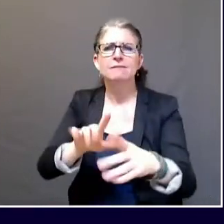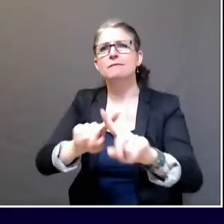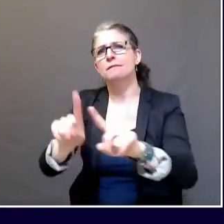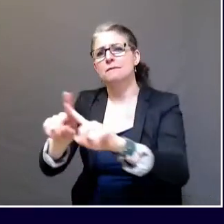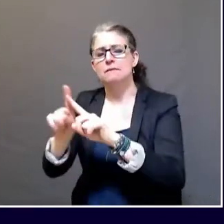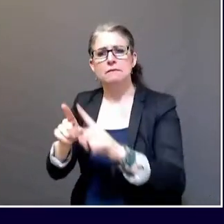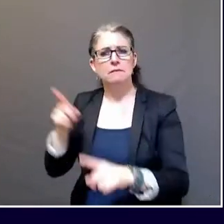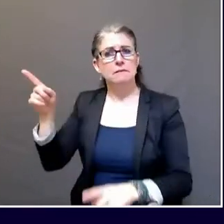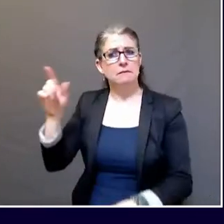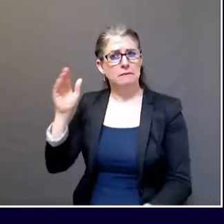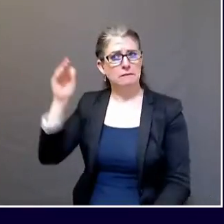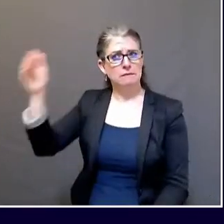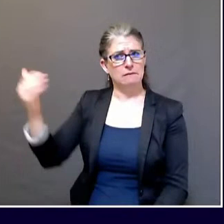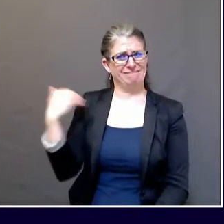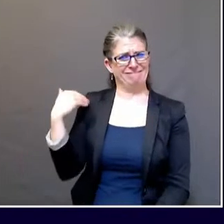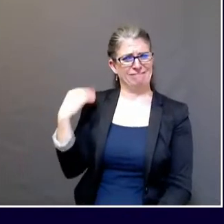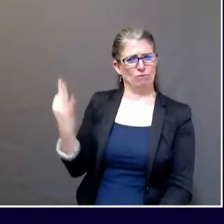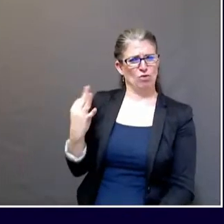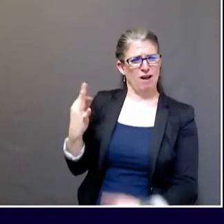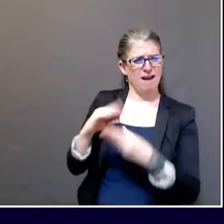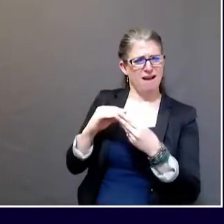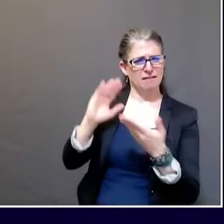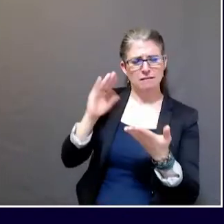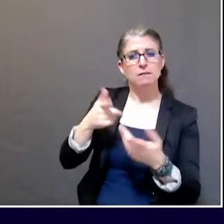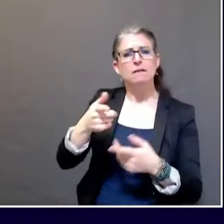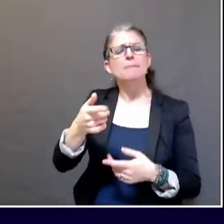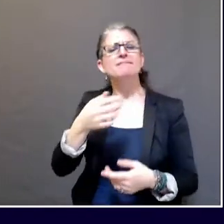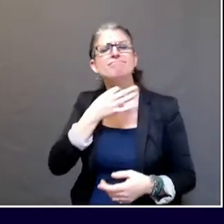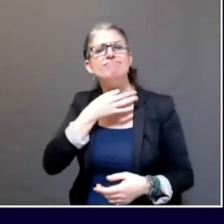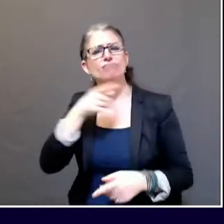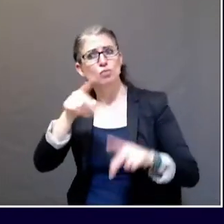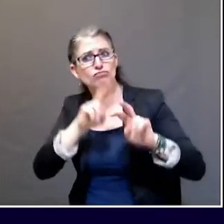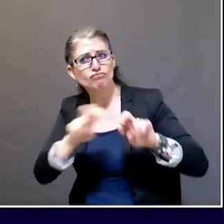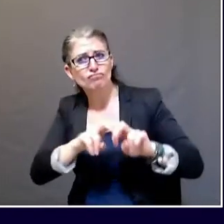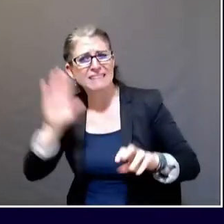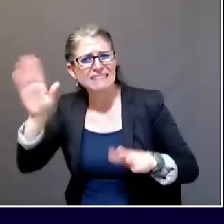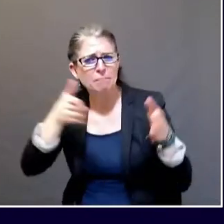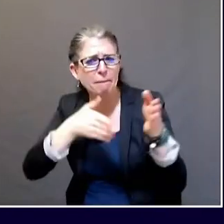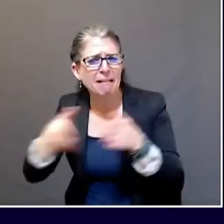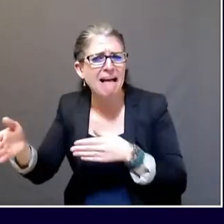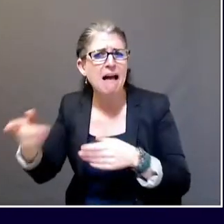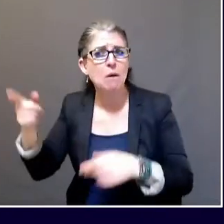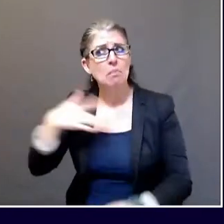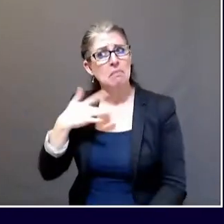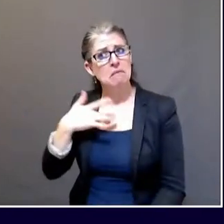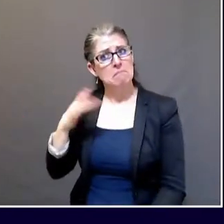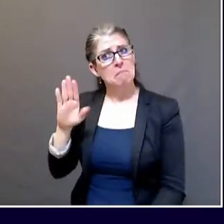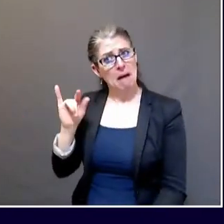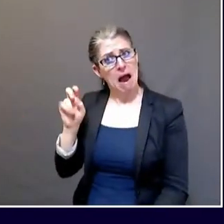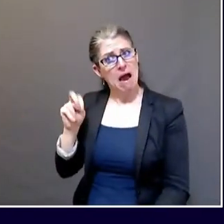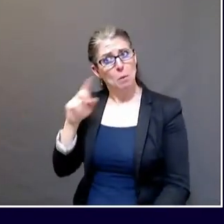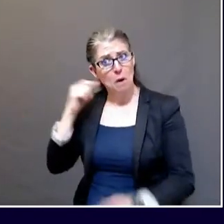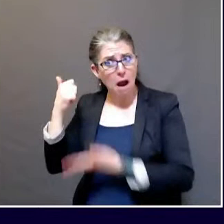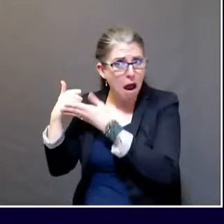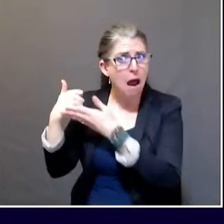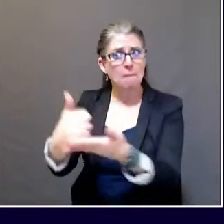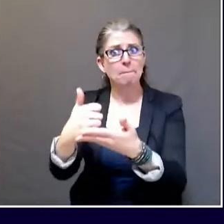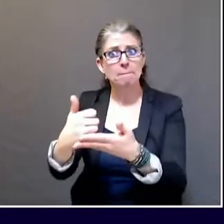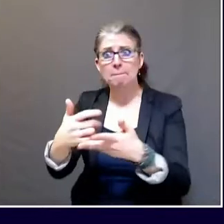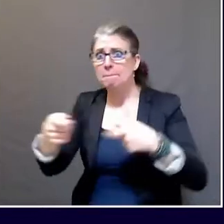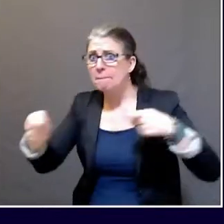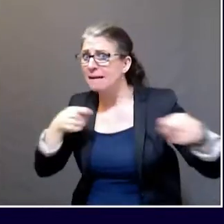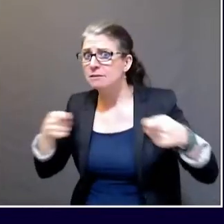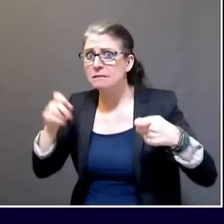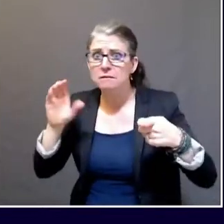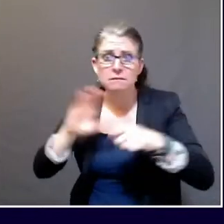do you think it will help speed up vaccination in Maine? I'll start just very quickly by noting what I mentioned in connection with, I